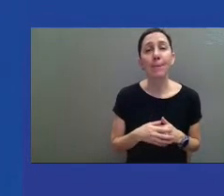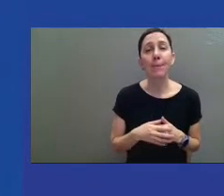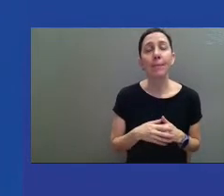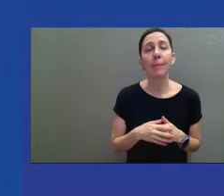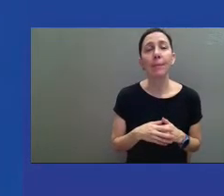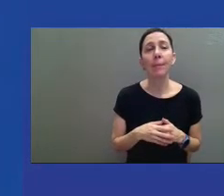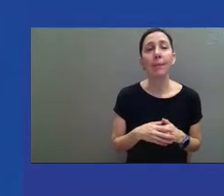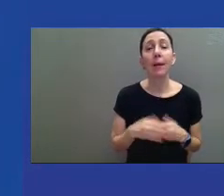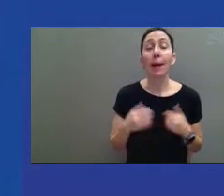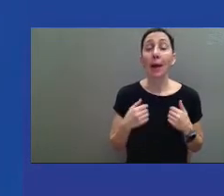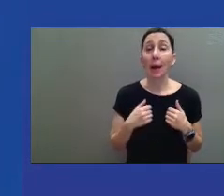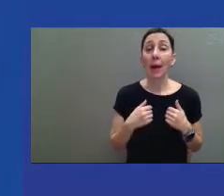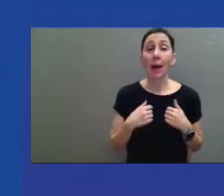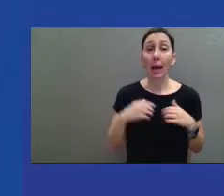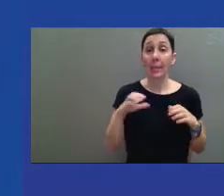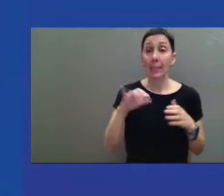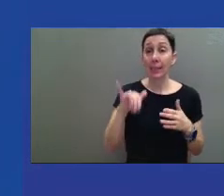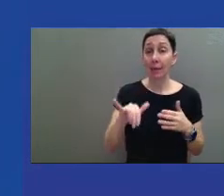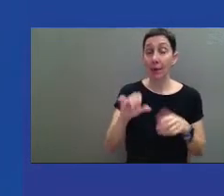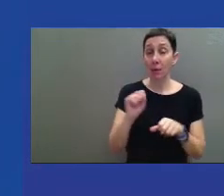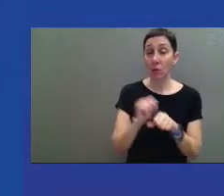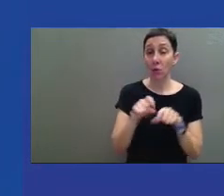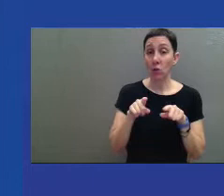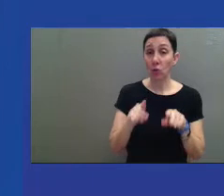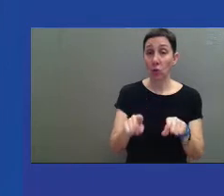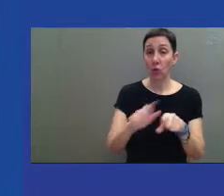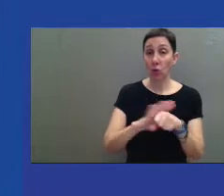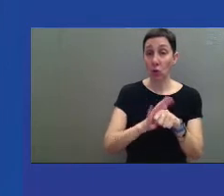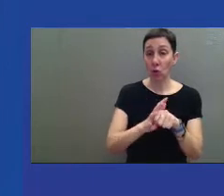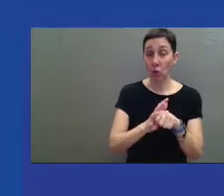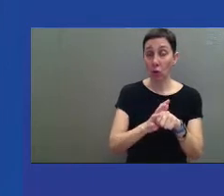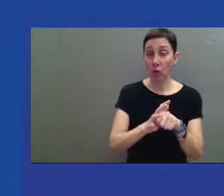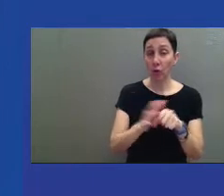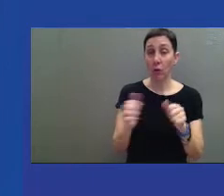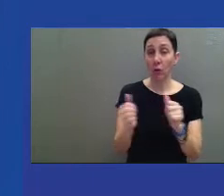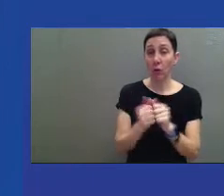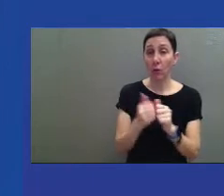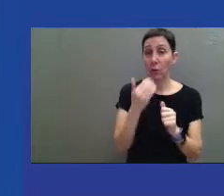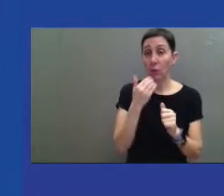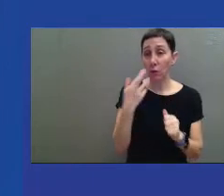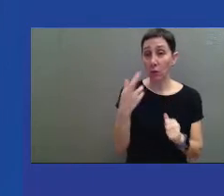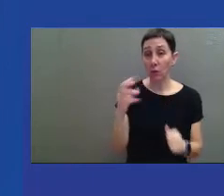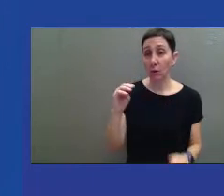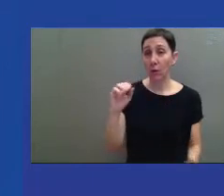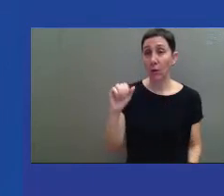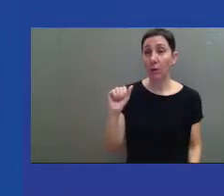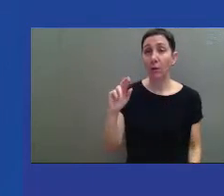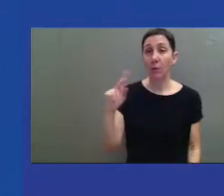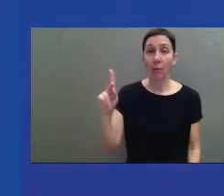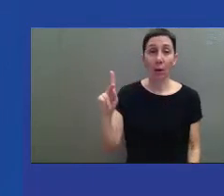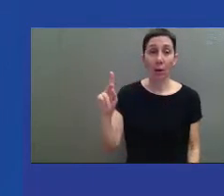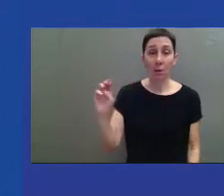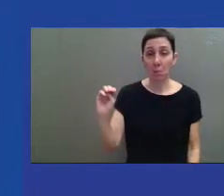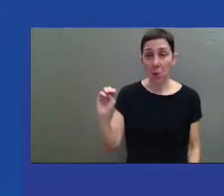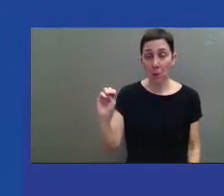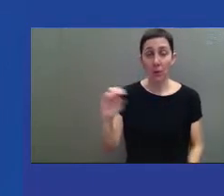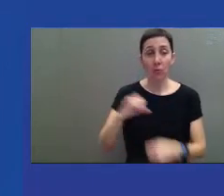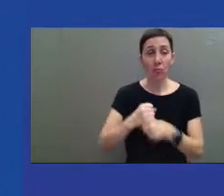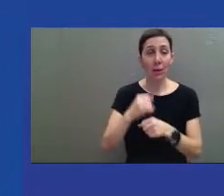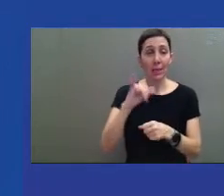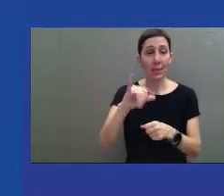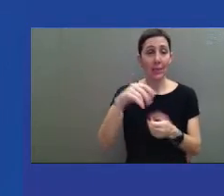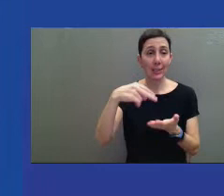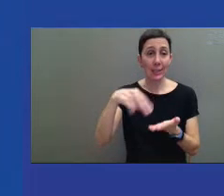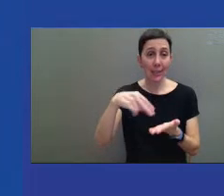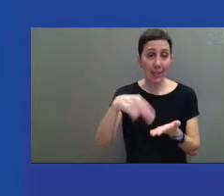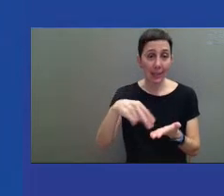And I completed this work during COVID with a good friend of mine, Mark Maui Kanehoalani Level, to create this piece.